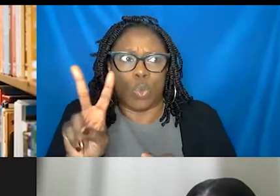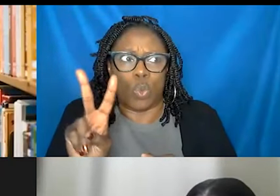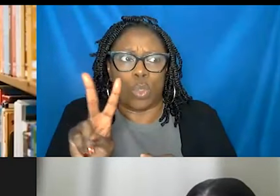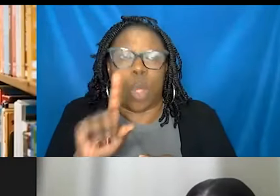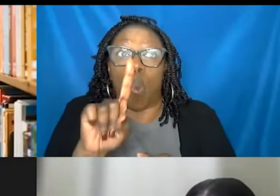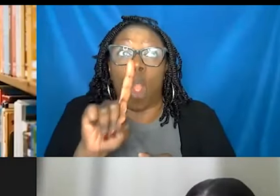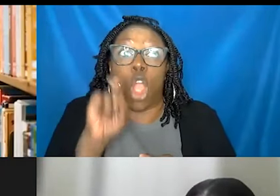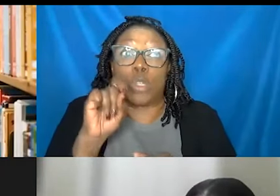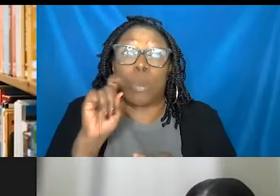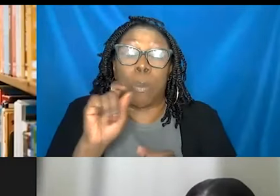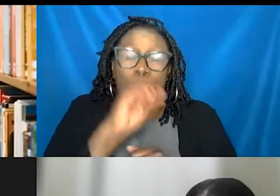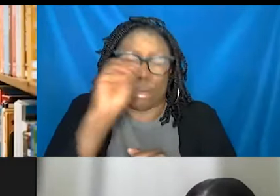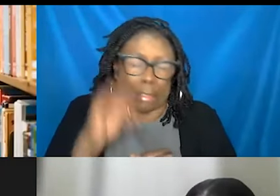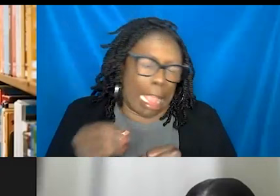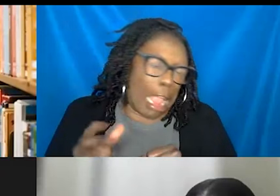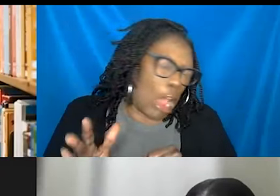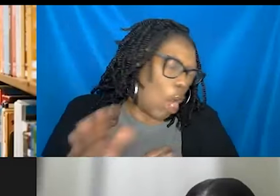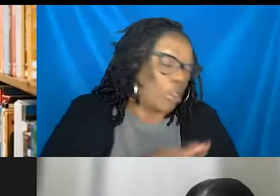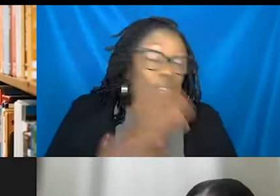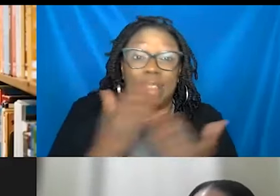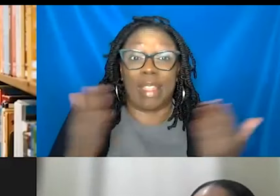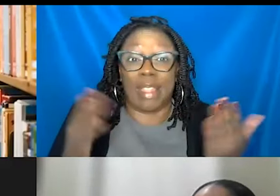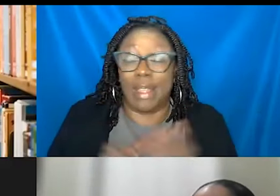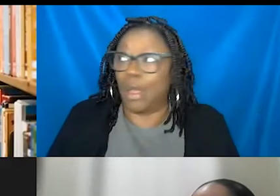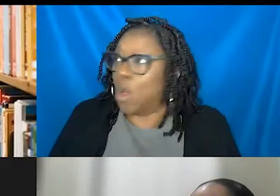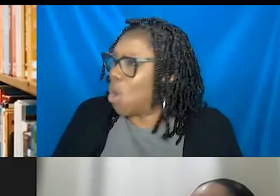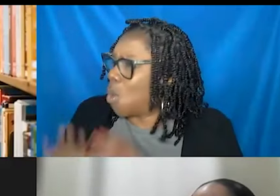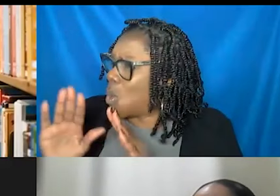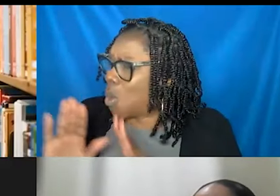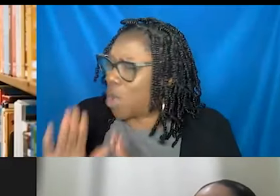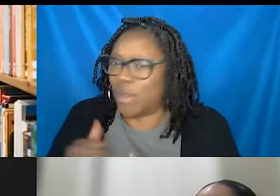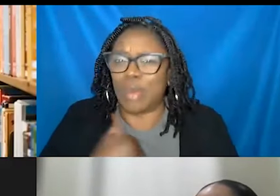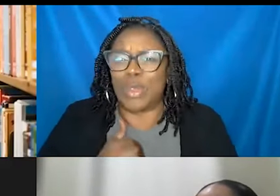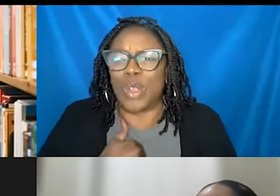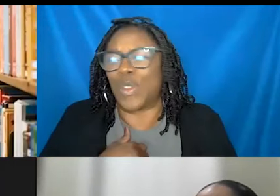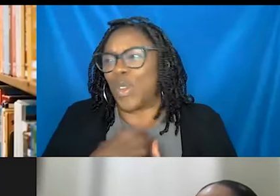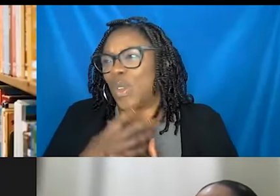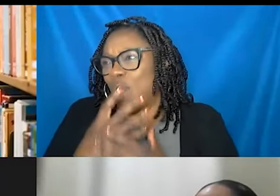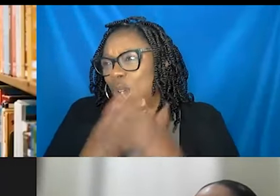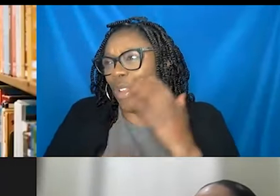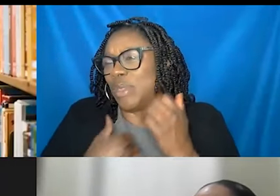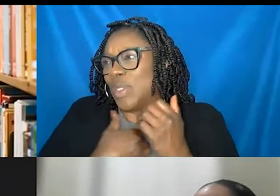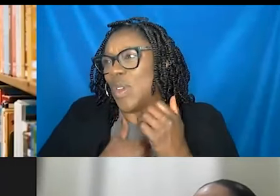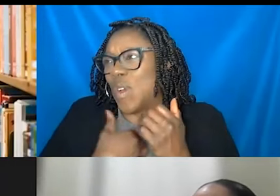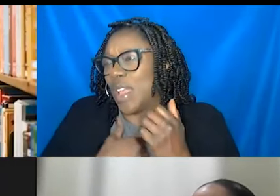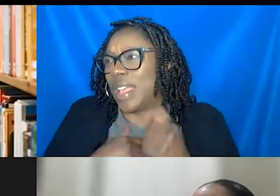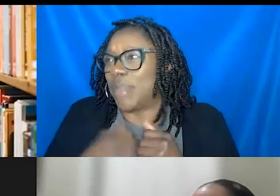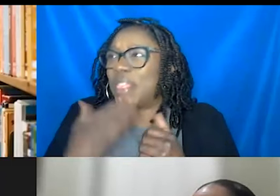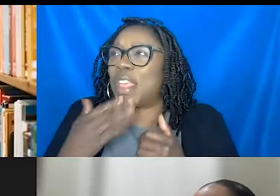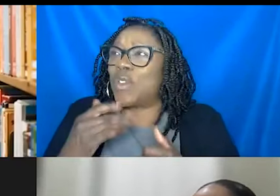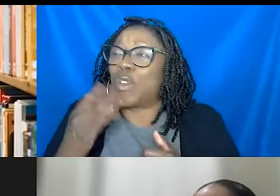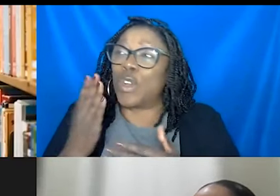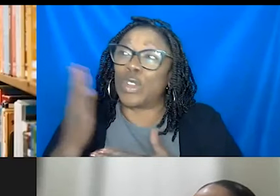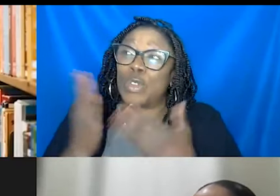100% covered everything. That's wonderful. I'm sorry for your loss, and thank her for the service she gave to our country,